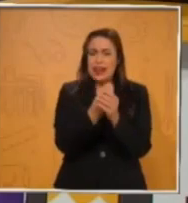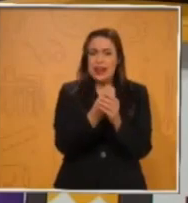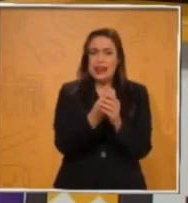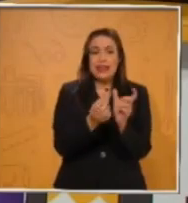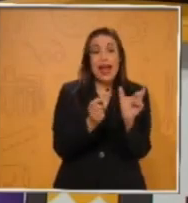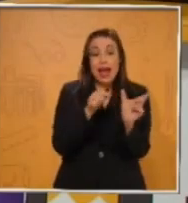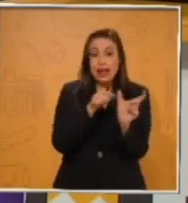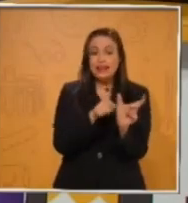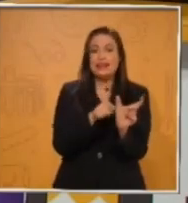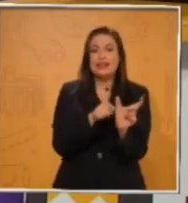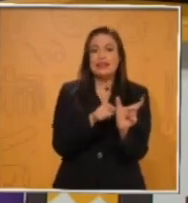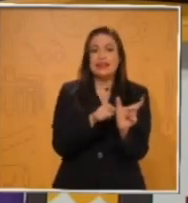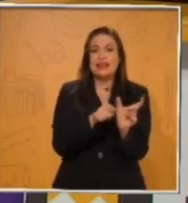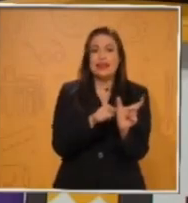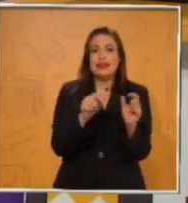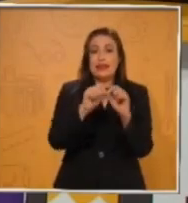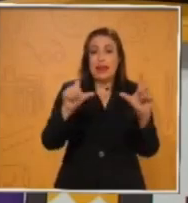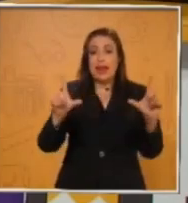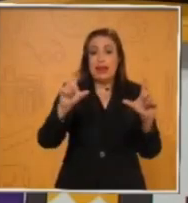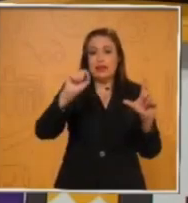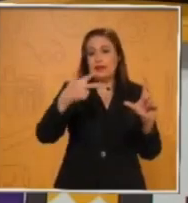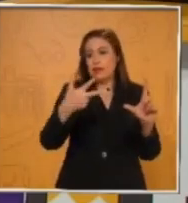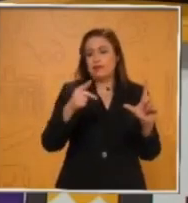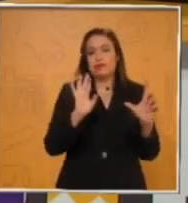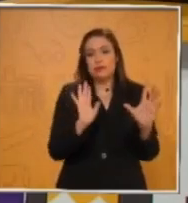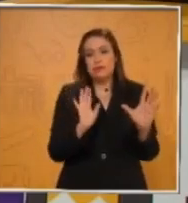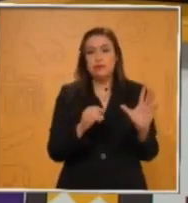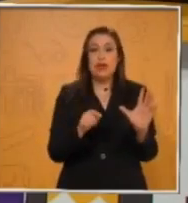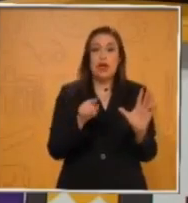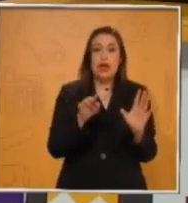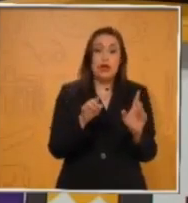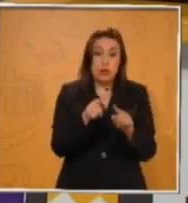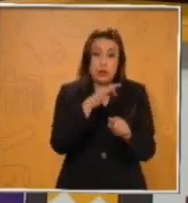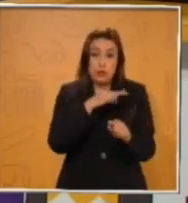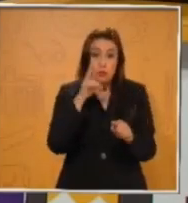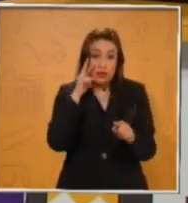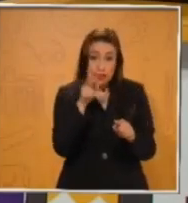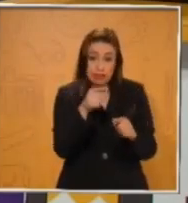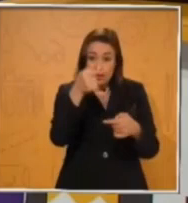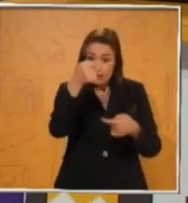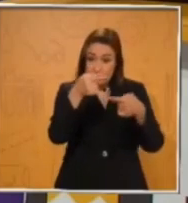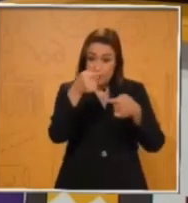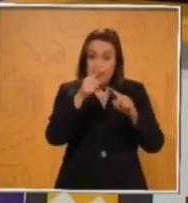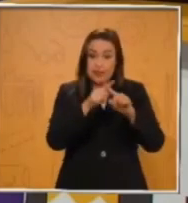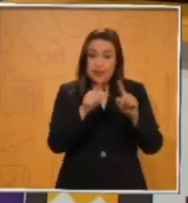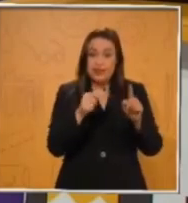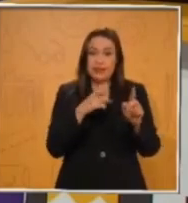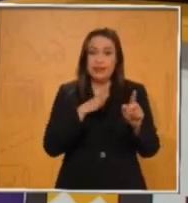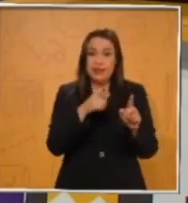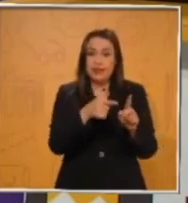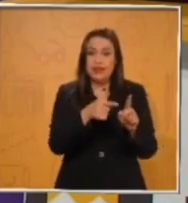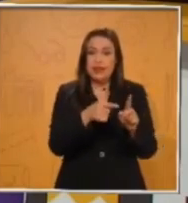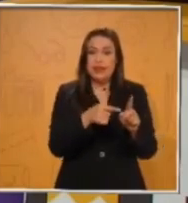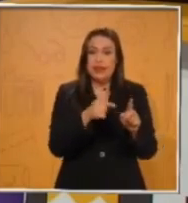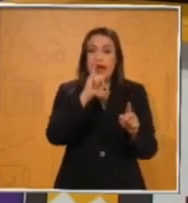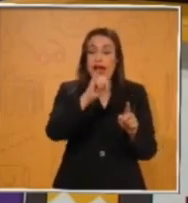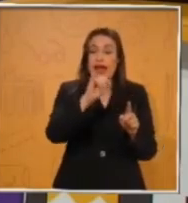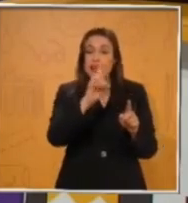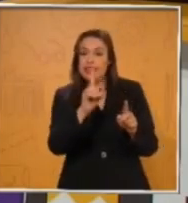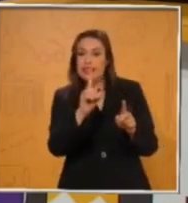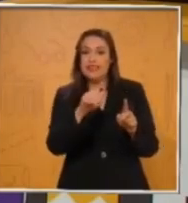here at the Canal 28. As you can realize, I am adding the ed.